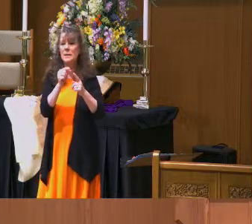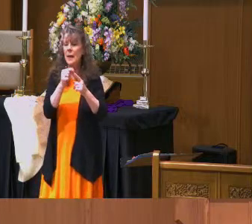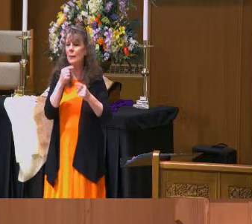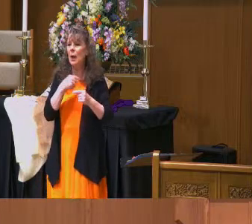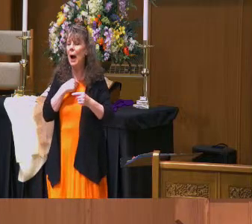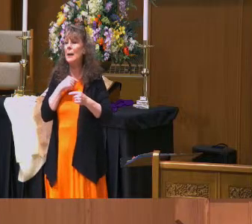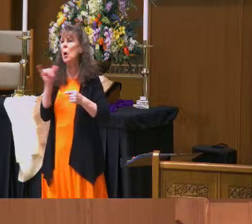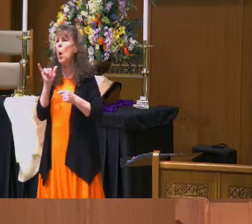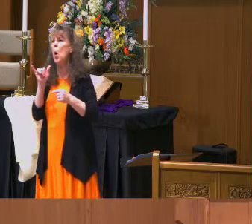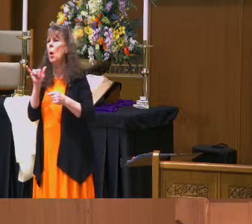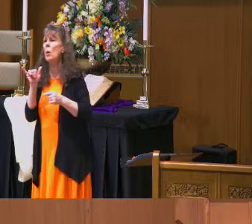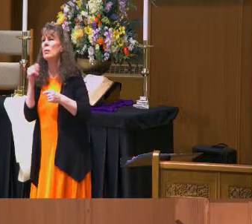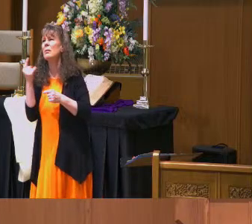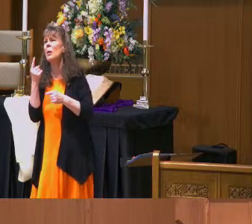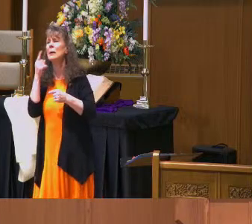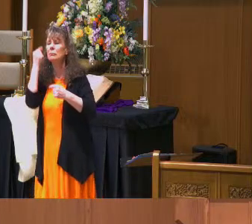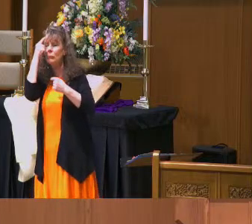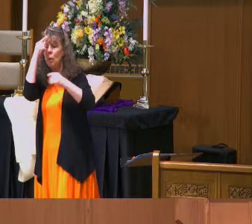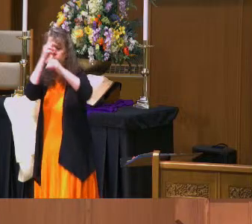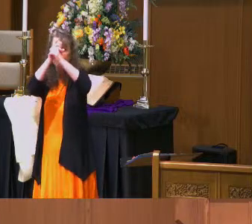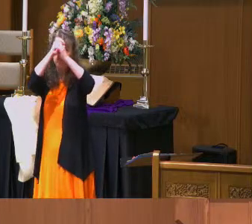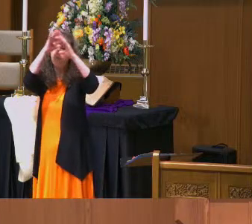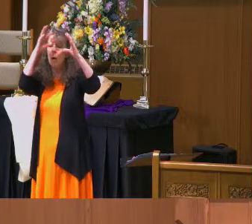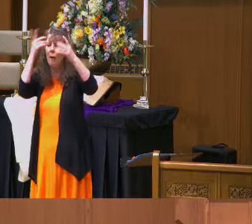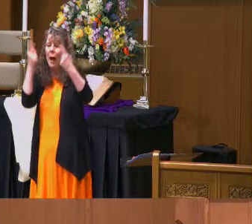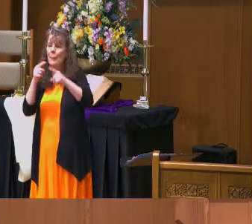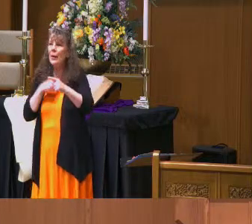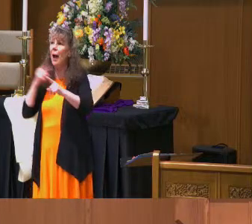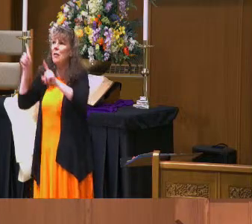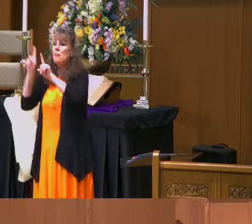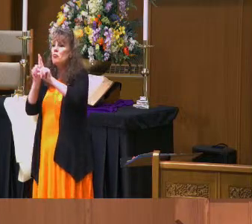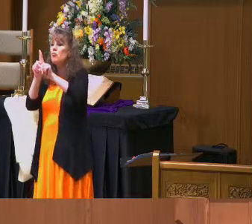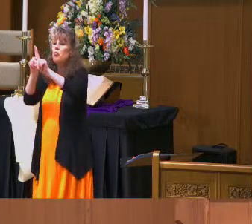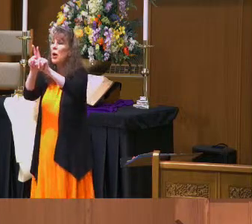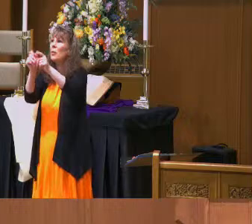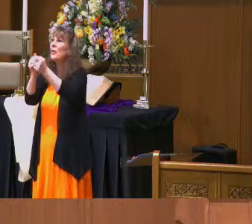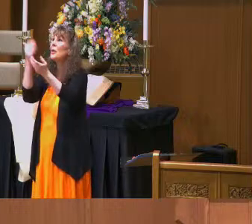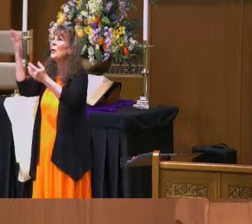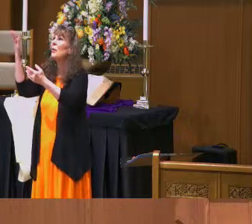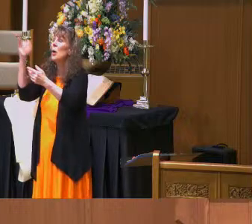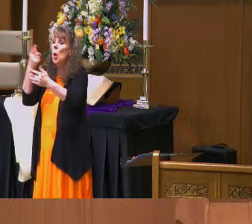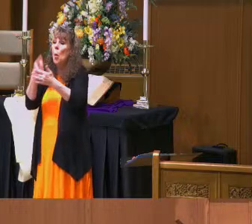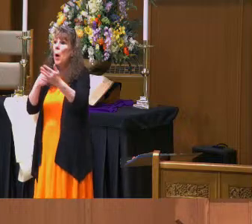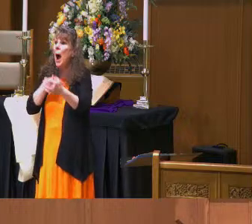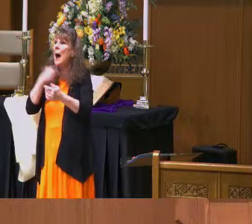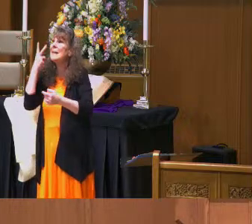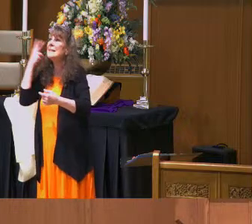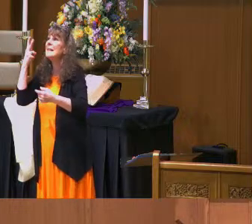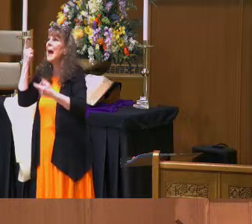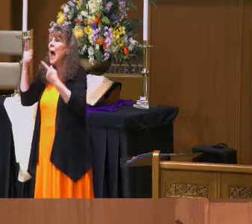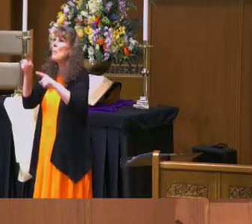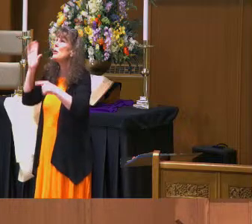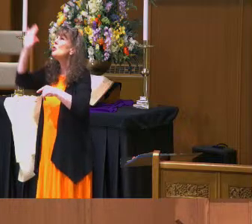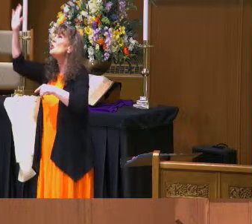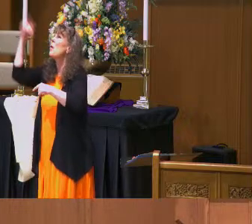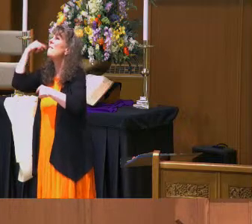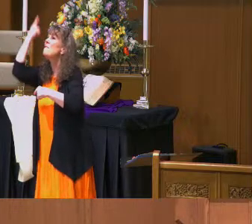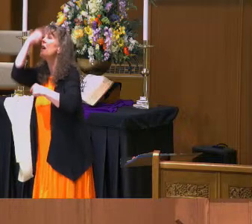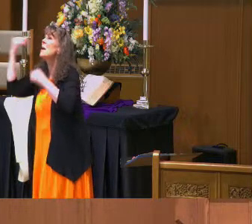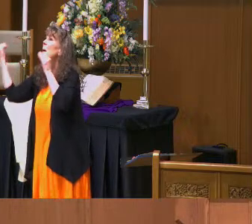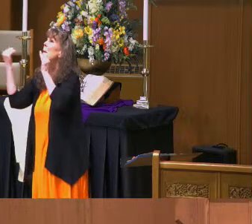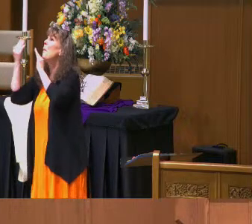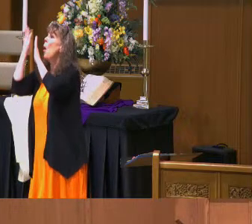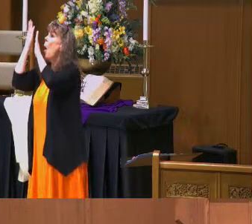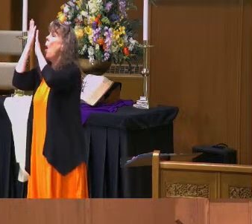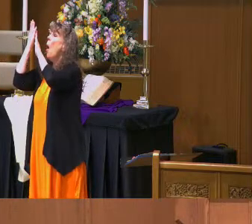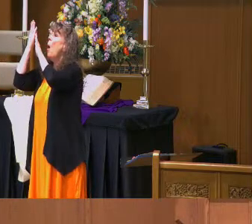be like when I walk by your side, what my eyes would see when your face, Jesus' face, is before